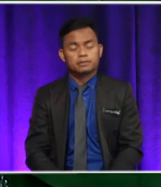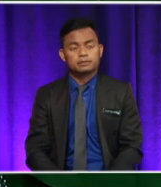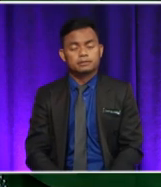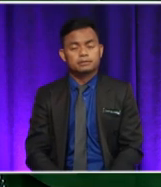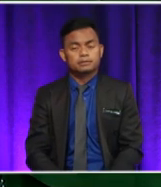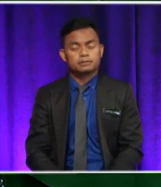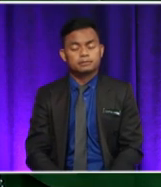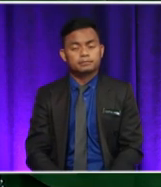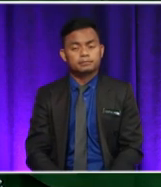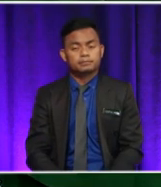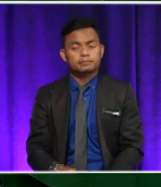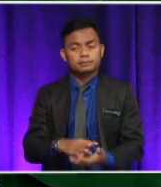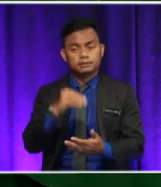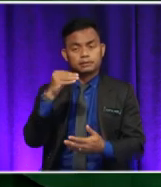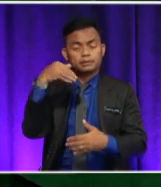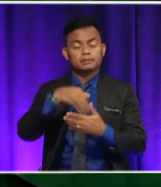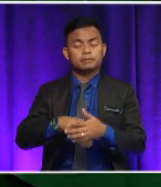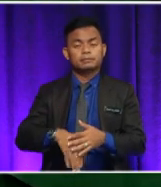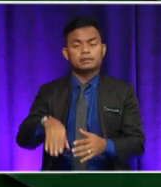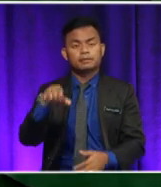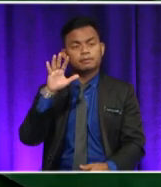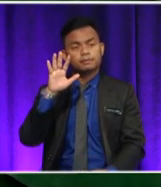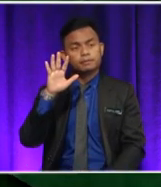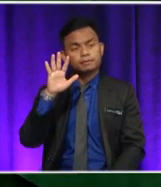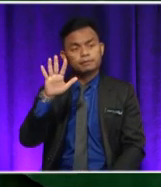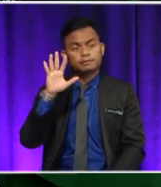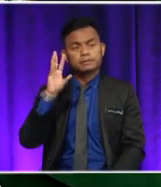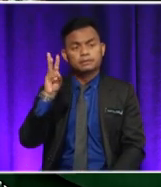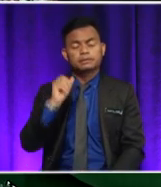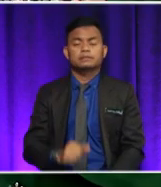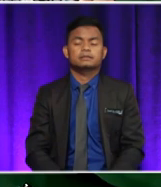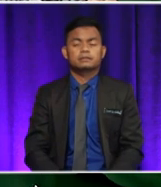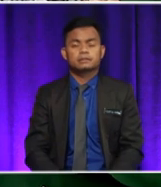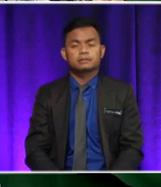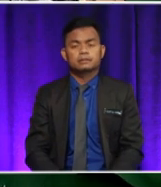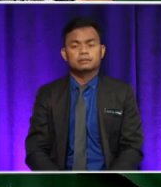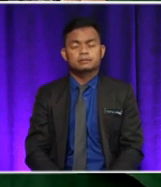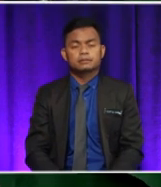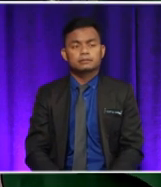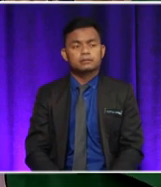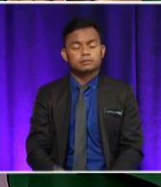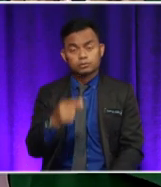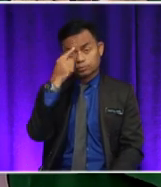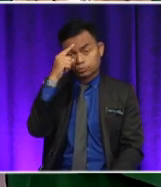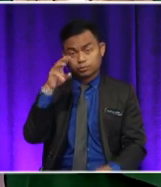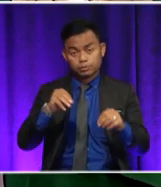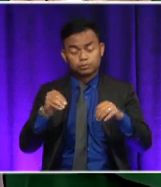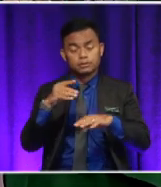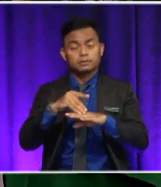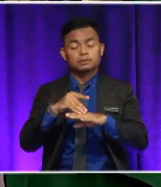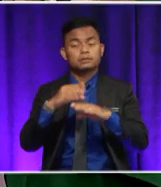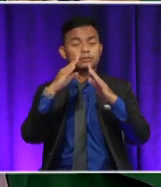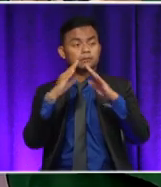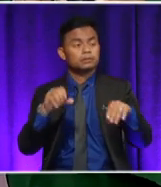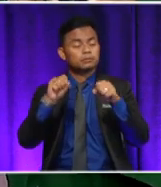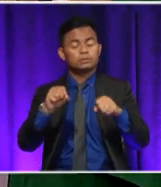lesson 56. Taken from Unit 5, Globetrotting. And for viewers at home, you can refer to our textbook,